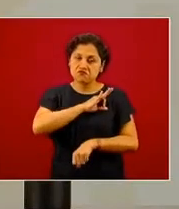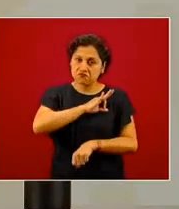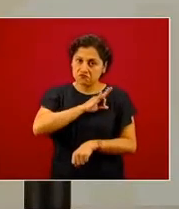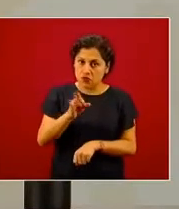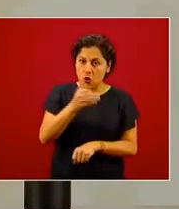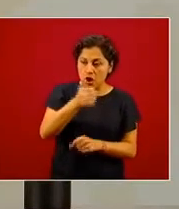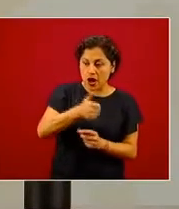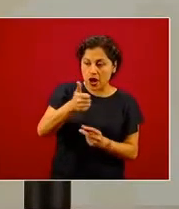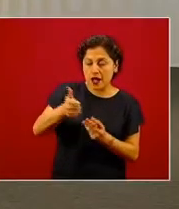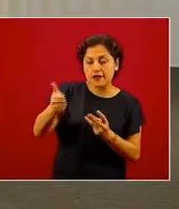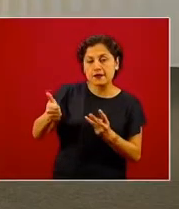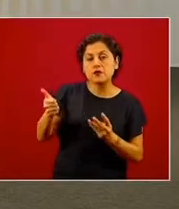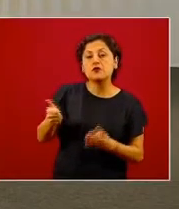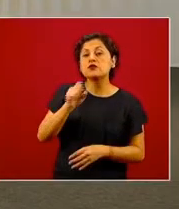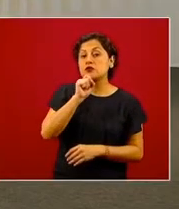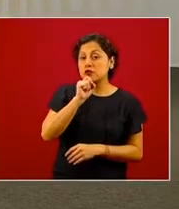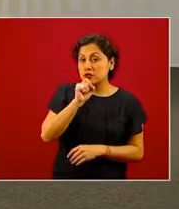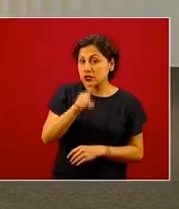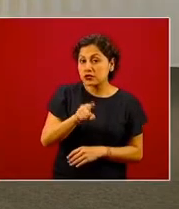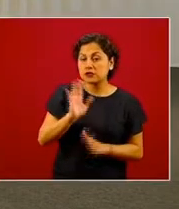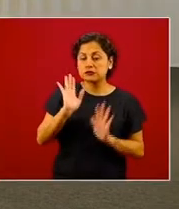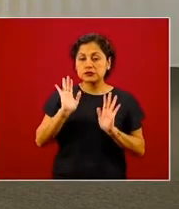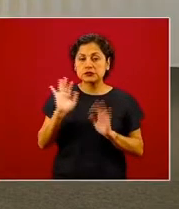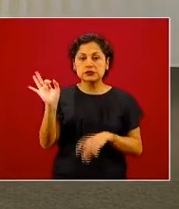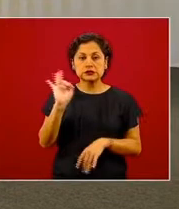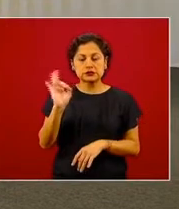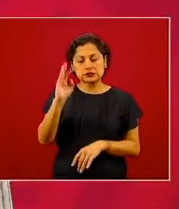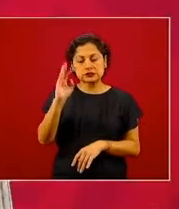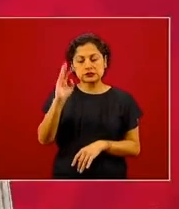they had specifically at the time.